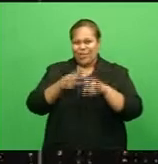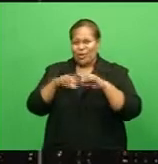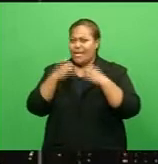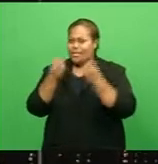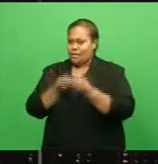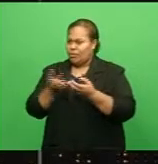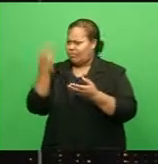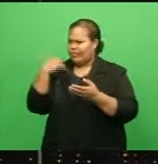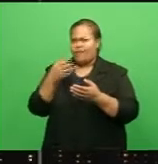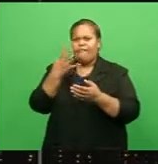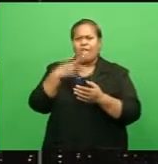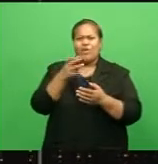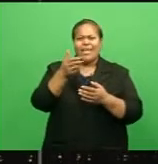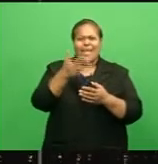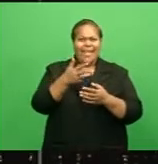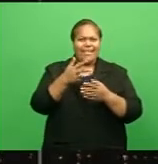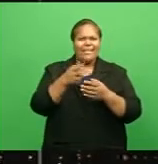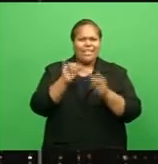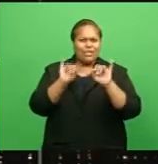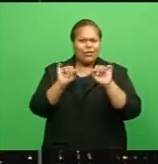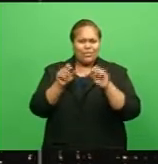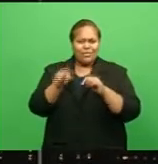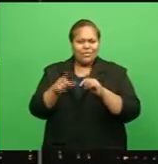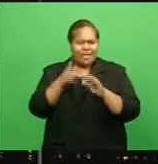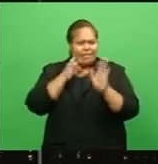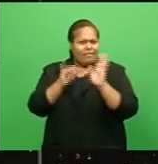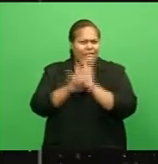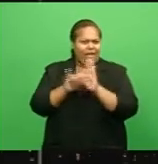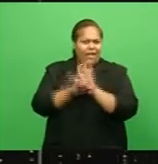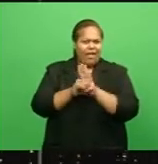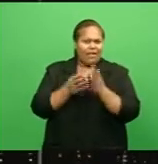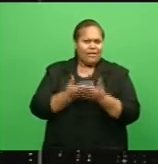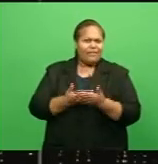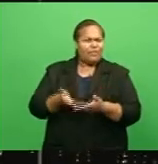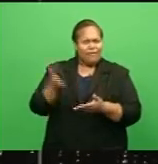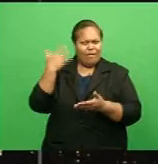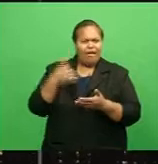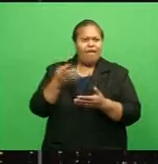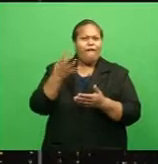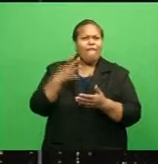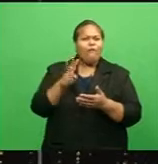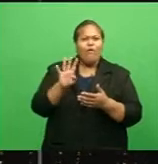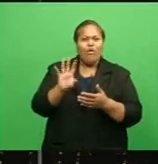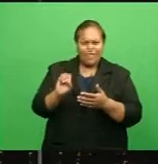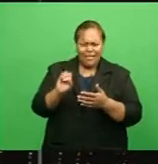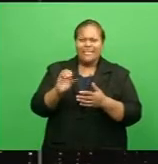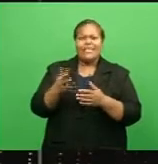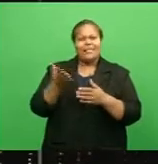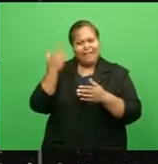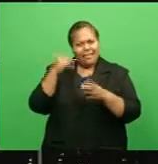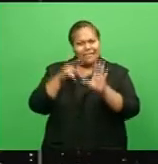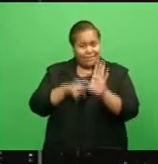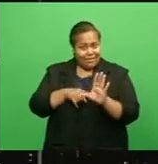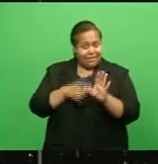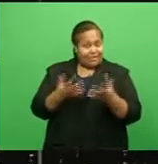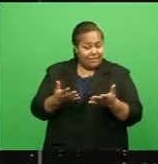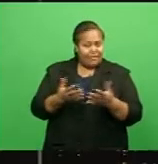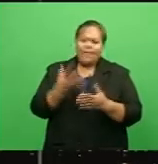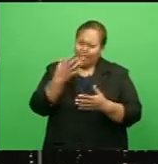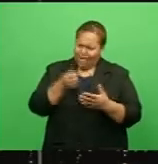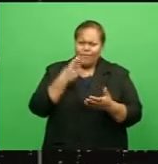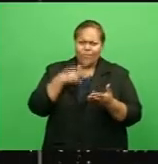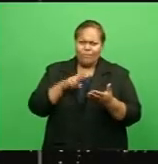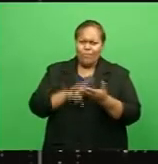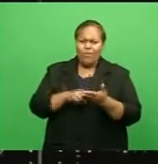cases, as compared to 30 in the previous year. Team leader Mary Williams says there are reported cases they have, but the